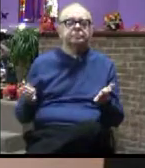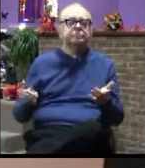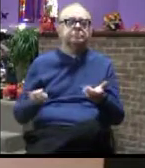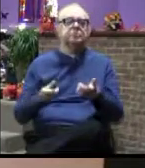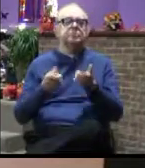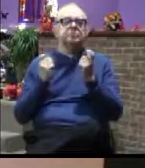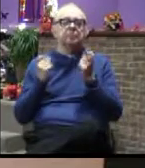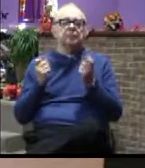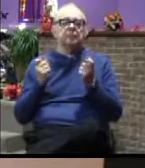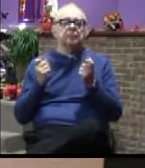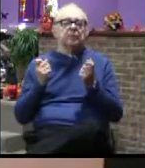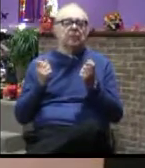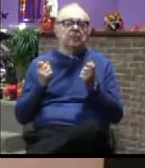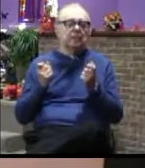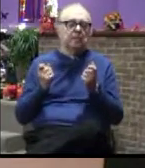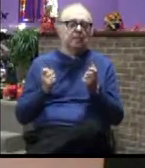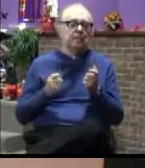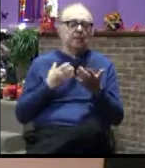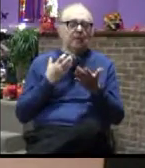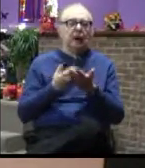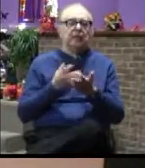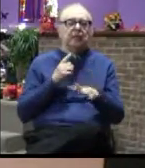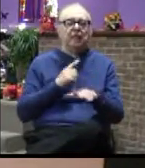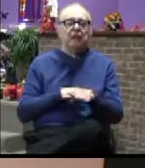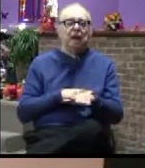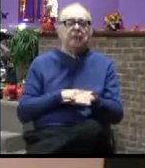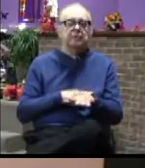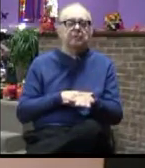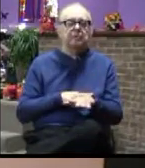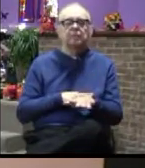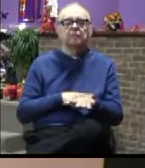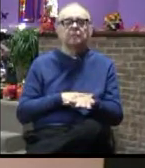And then all of a sudden, you come down to that point in time.